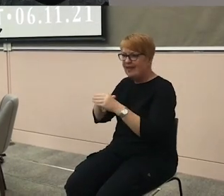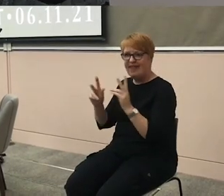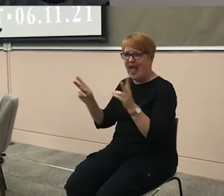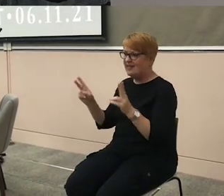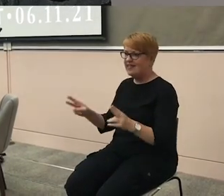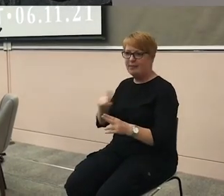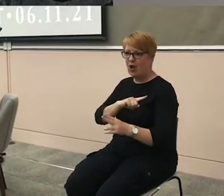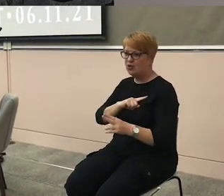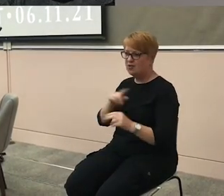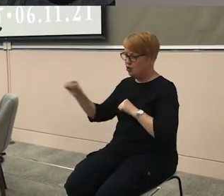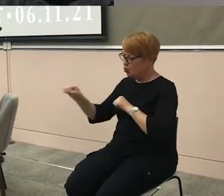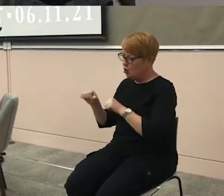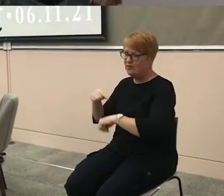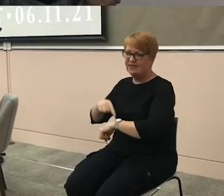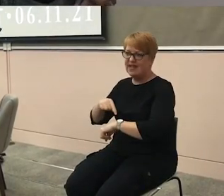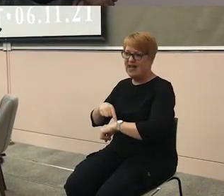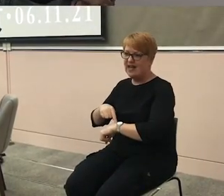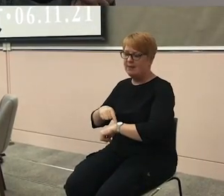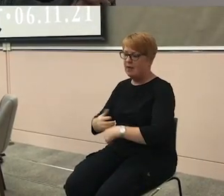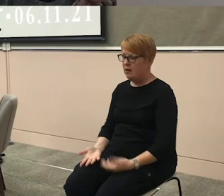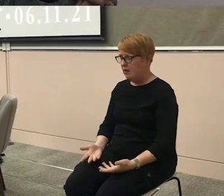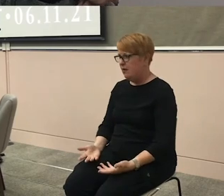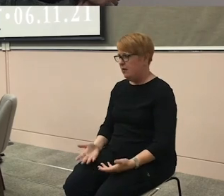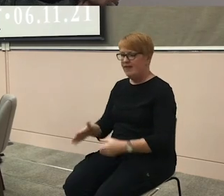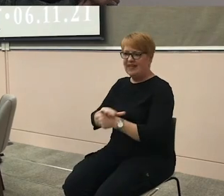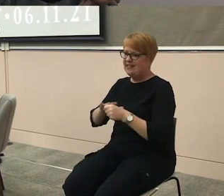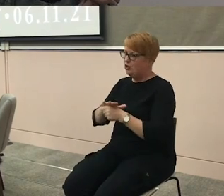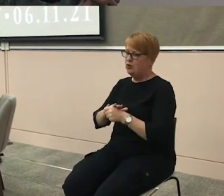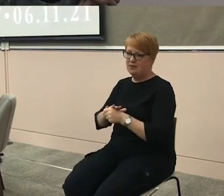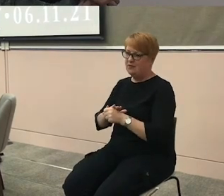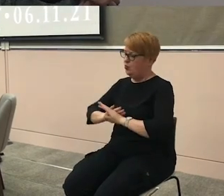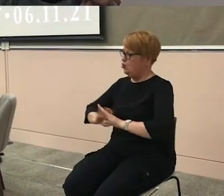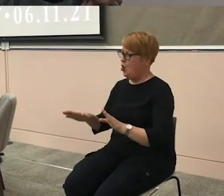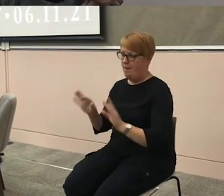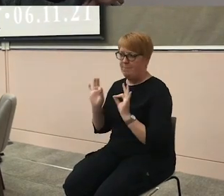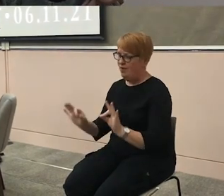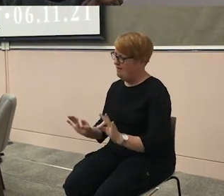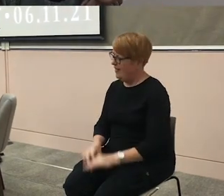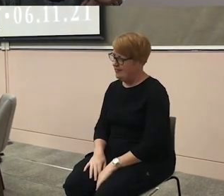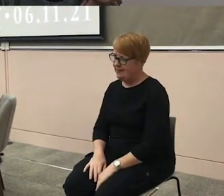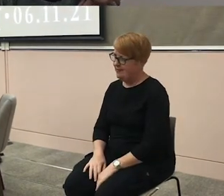they're, it's not perfect. The conditions we were working within are not perfect.